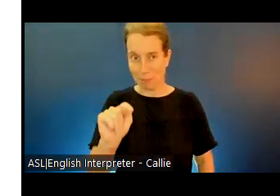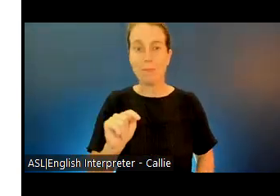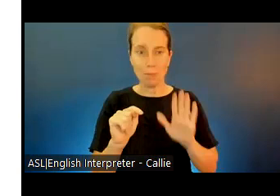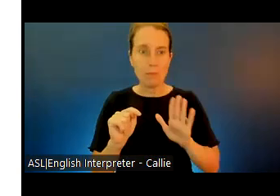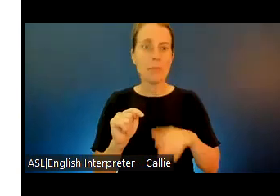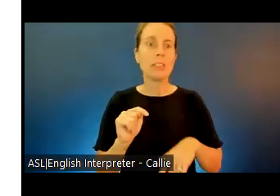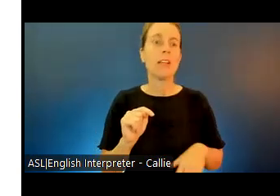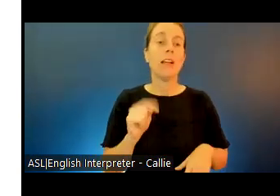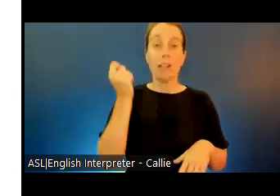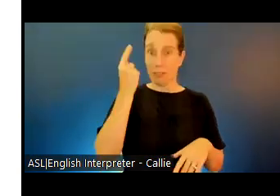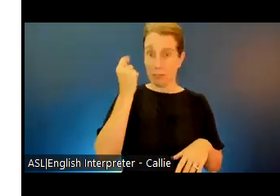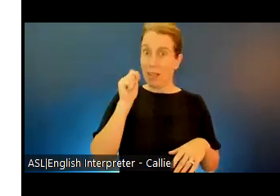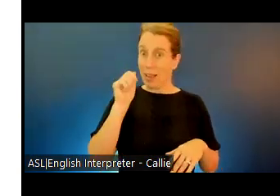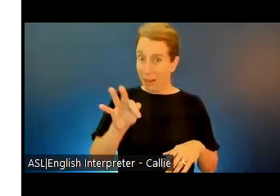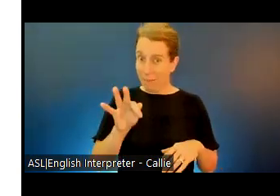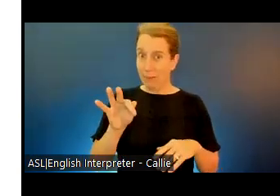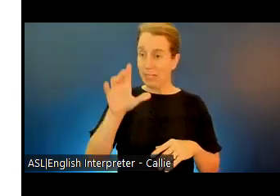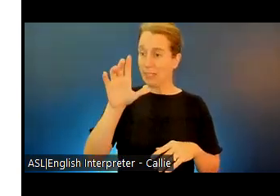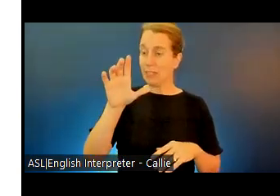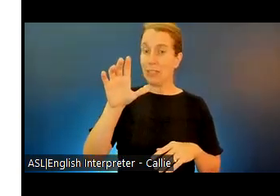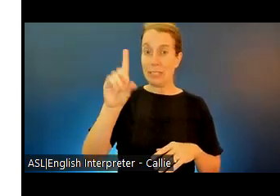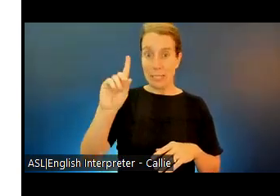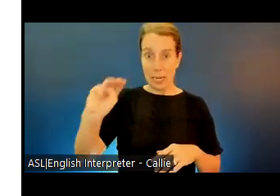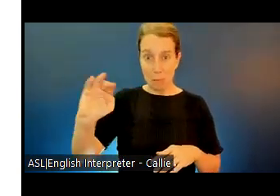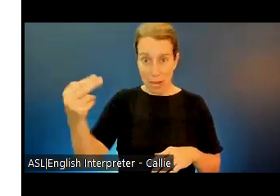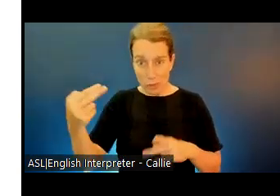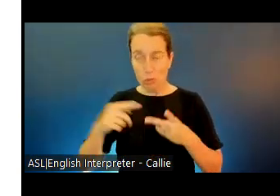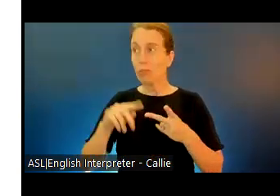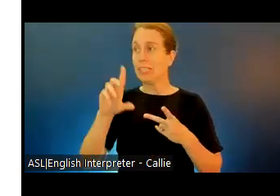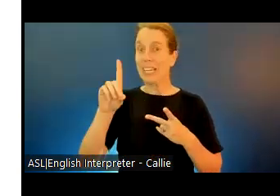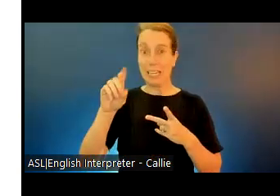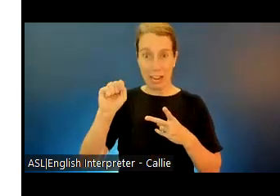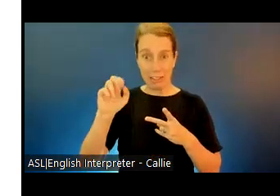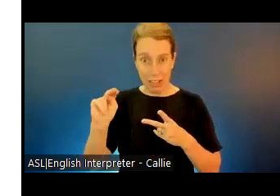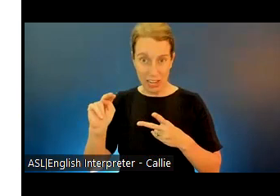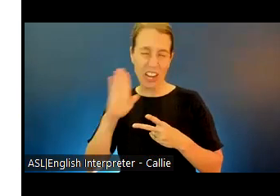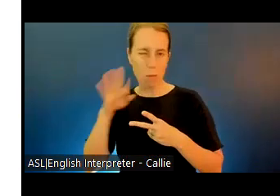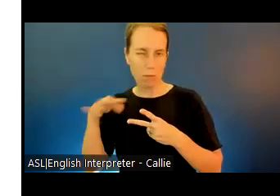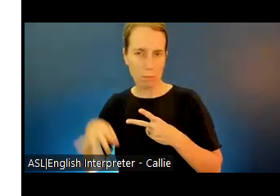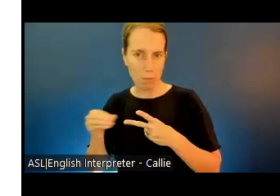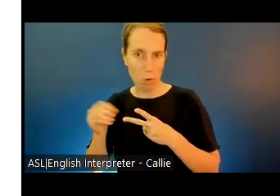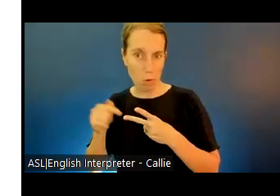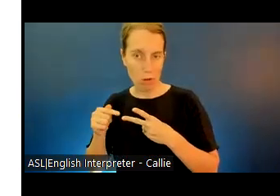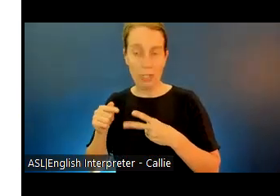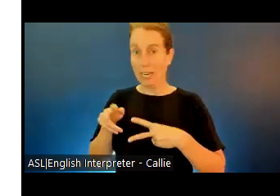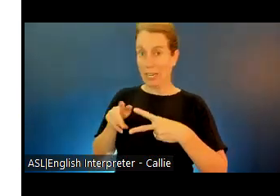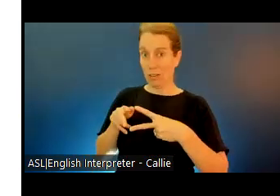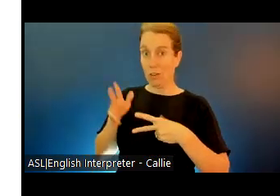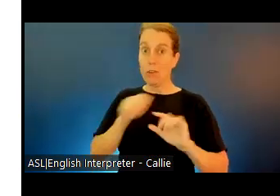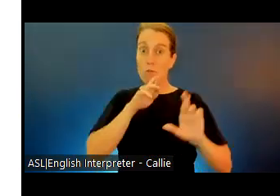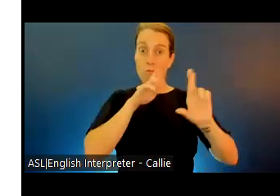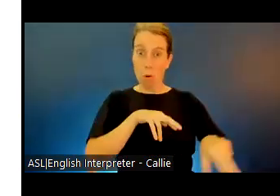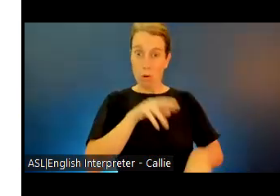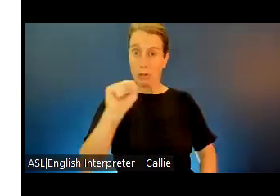in a moment in a DDSN facility, SLED may investigate that allegation themselves, or they may refer the case to the